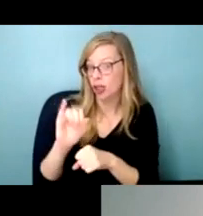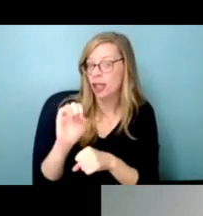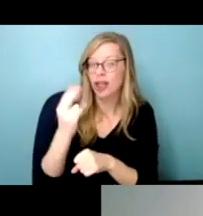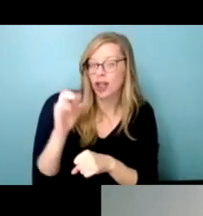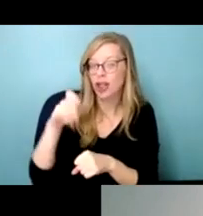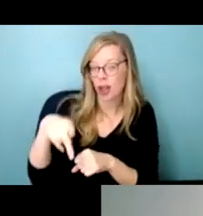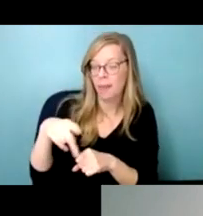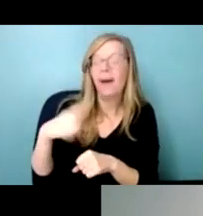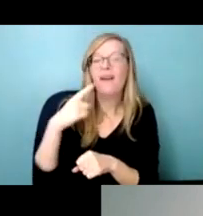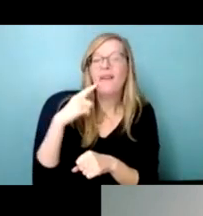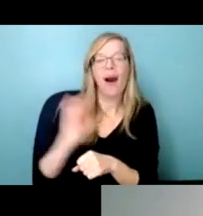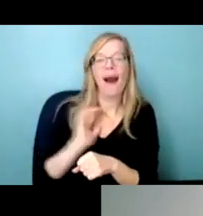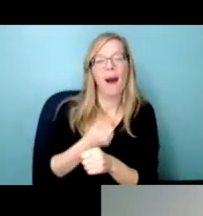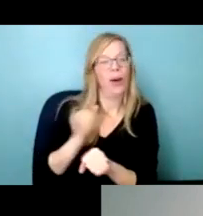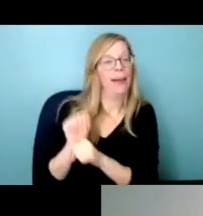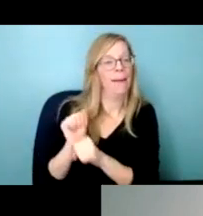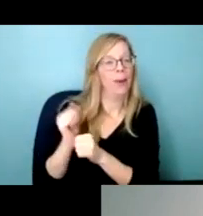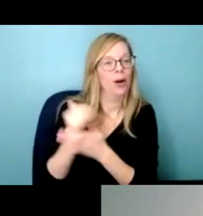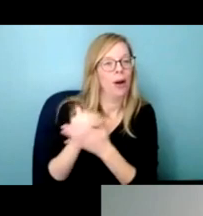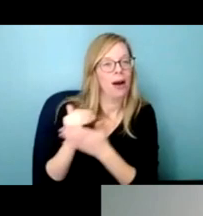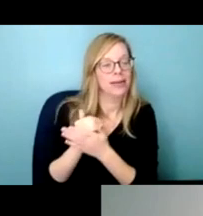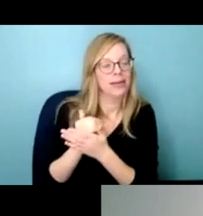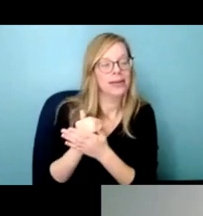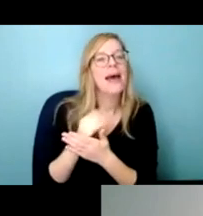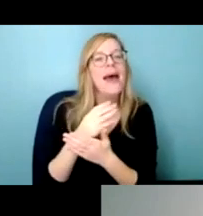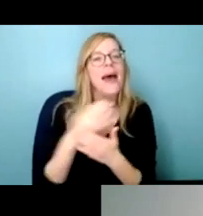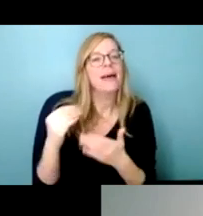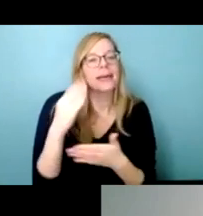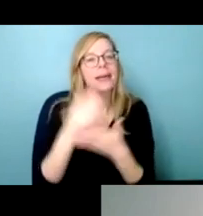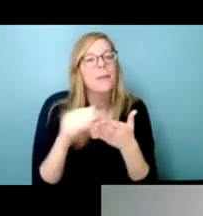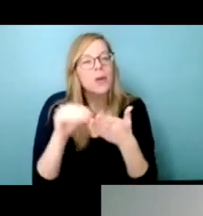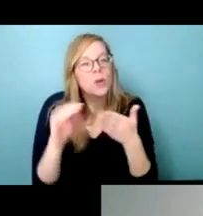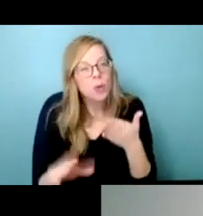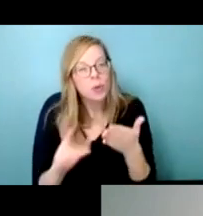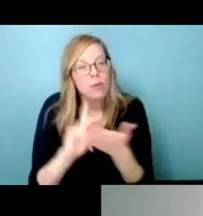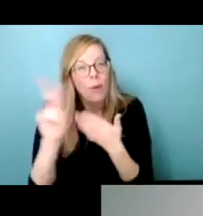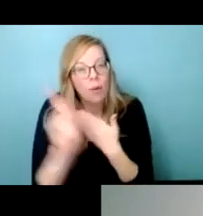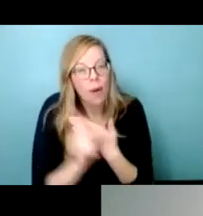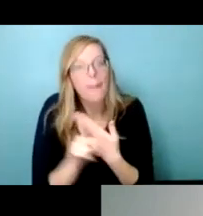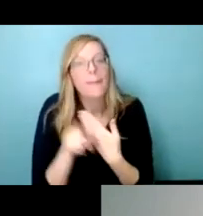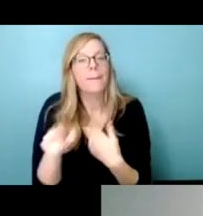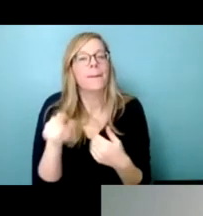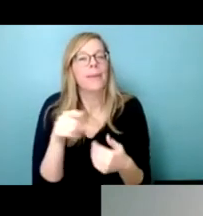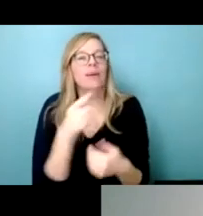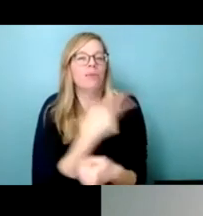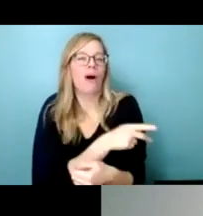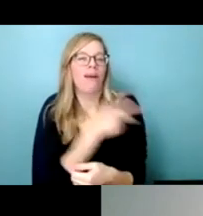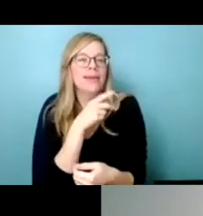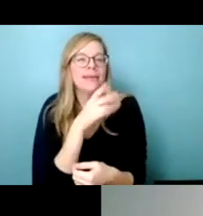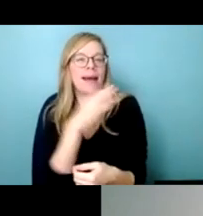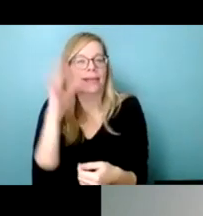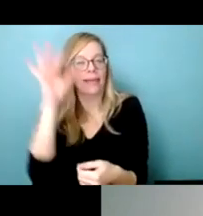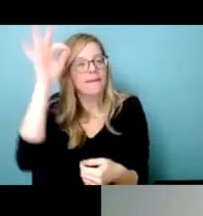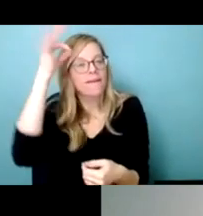Eco-Canada, and then some of the student programs out there that the province put out and the federal government.